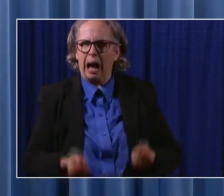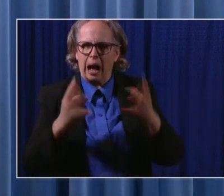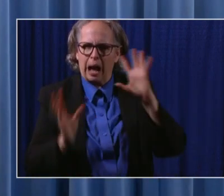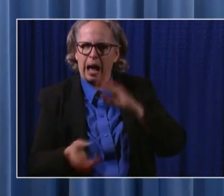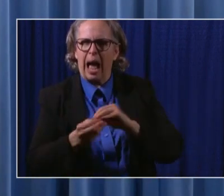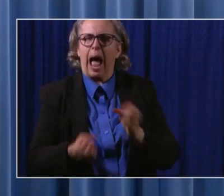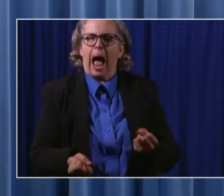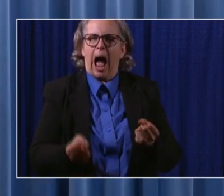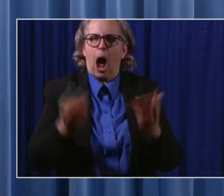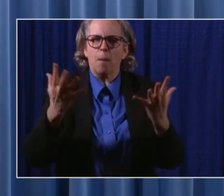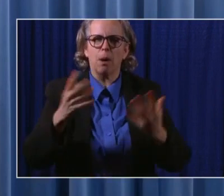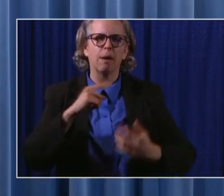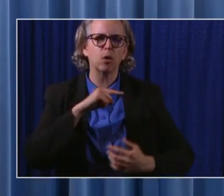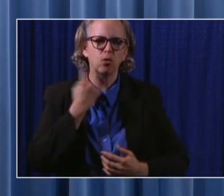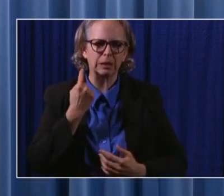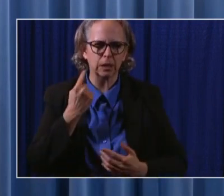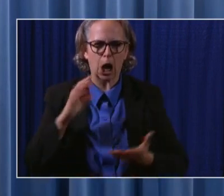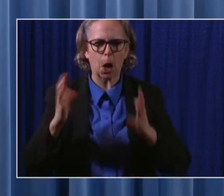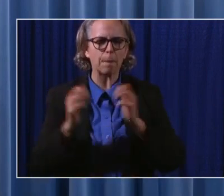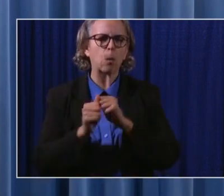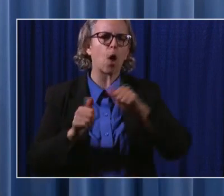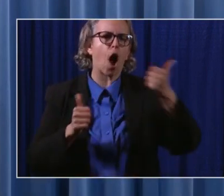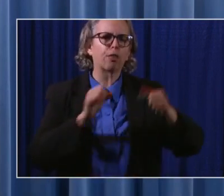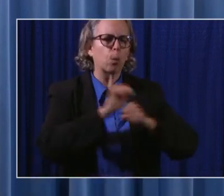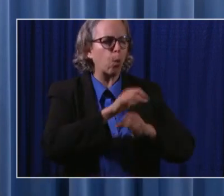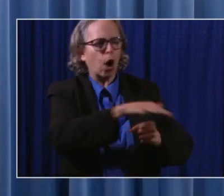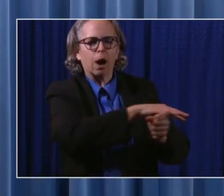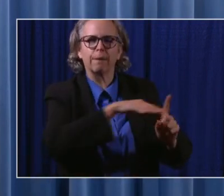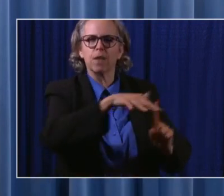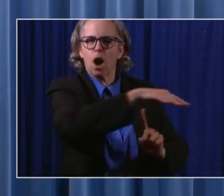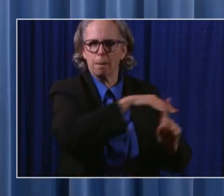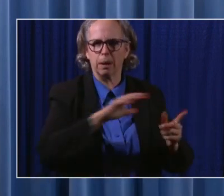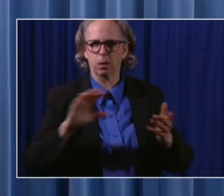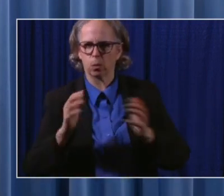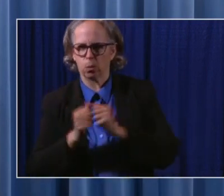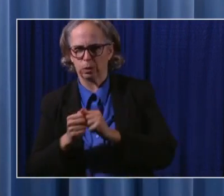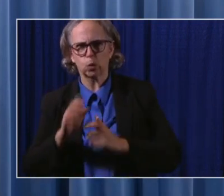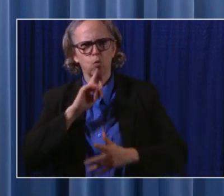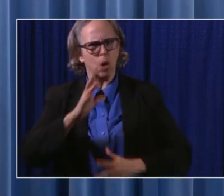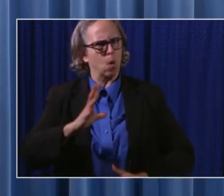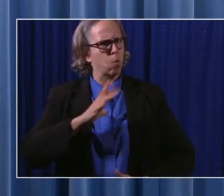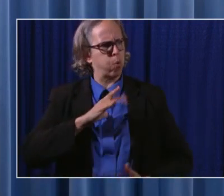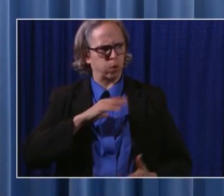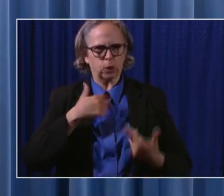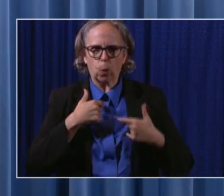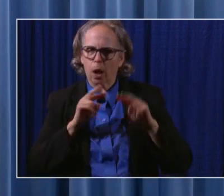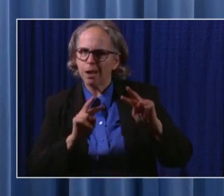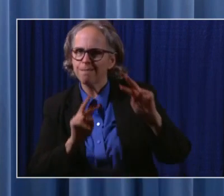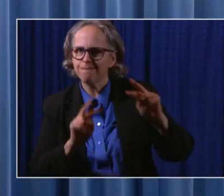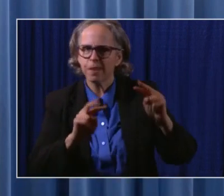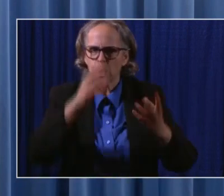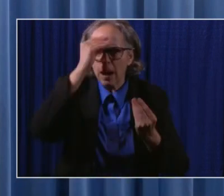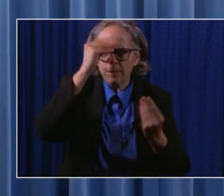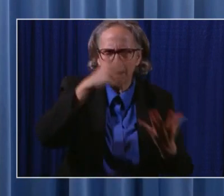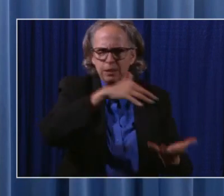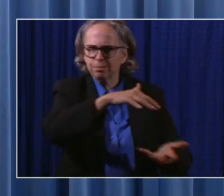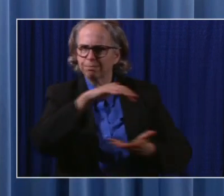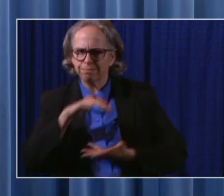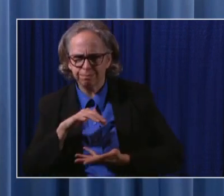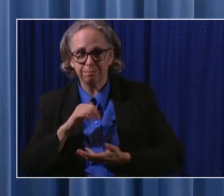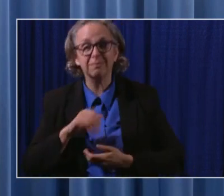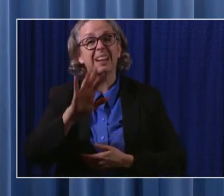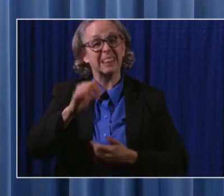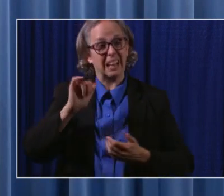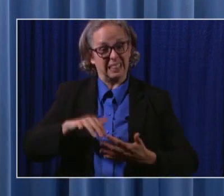something else? And so it should be instructive to us. It also is aimed at looking at what